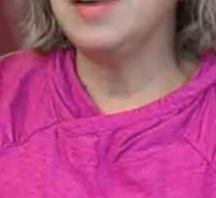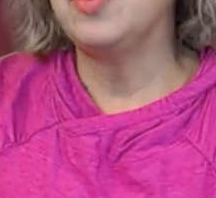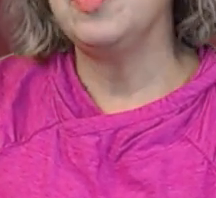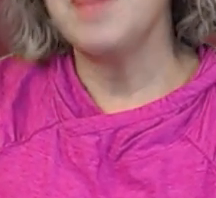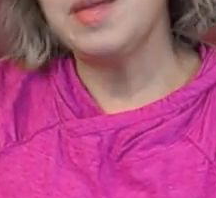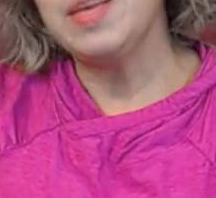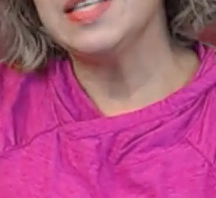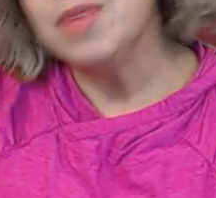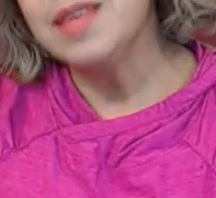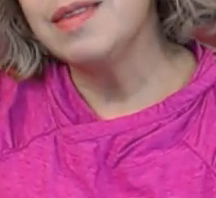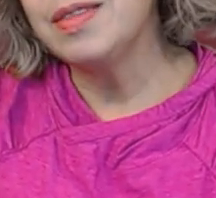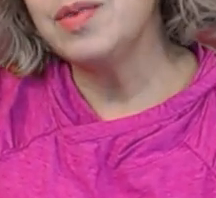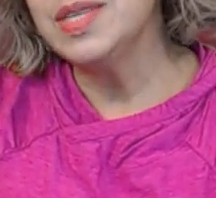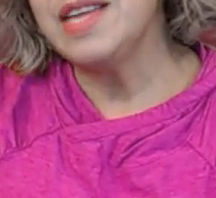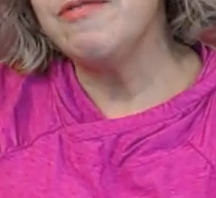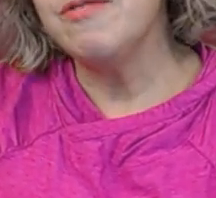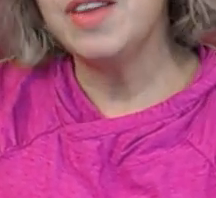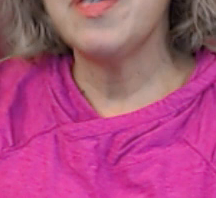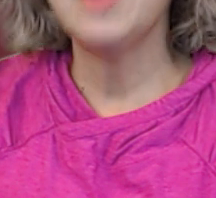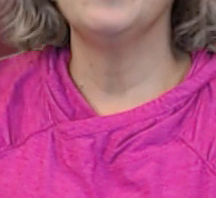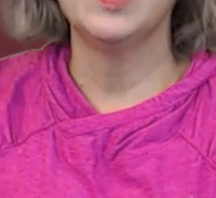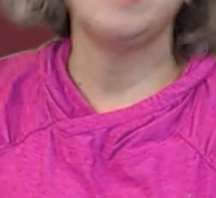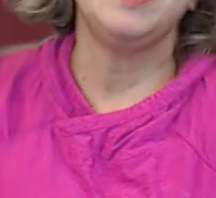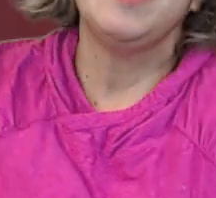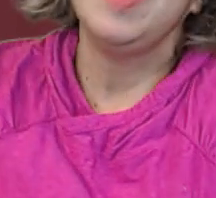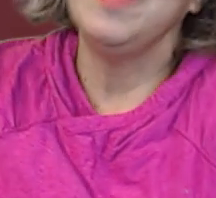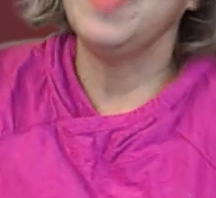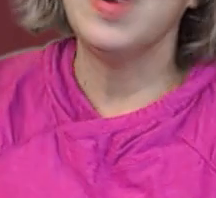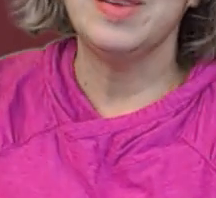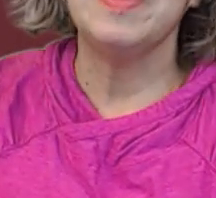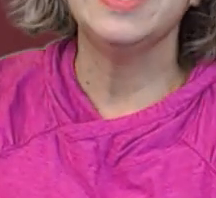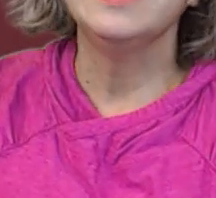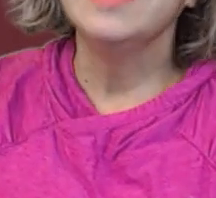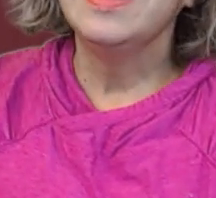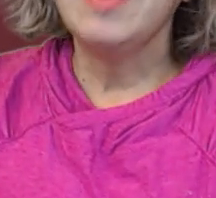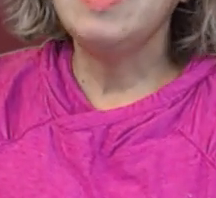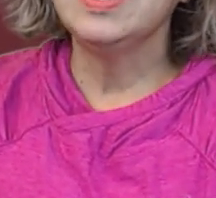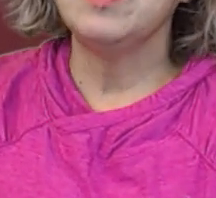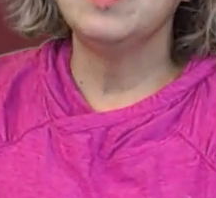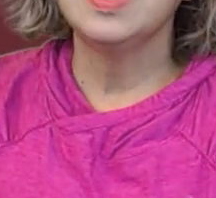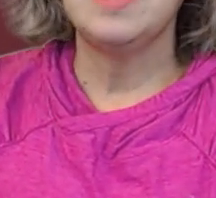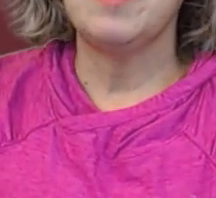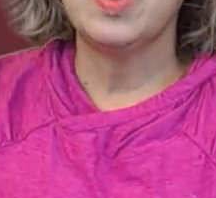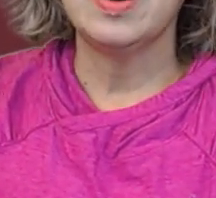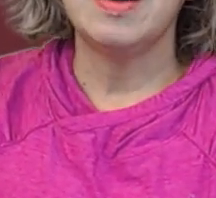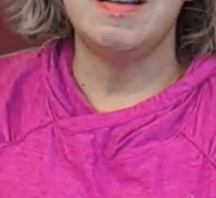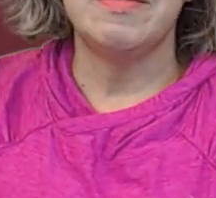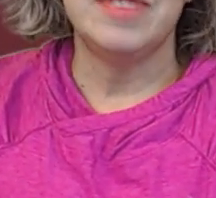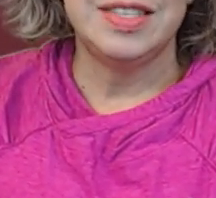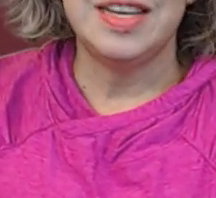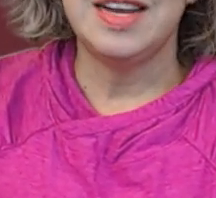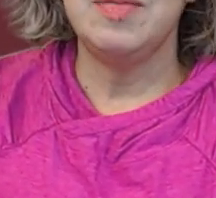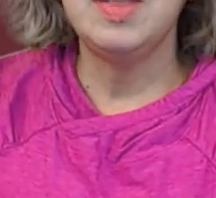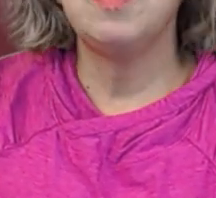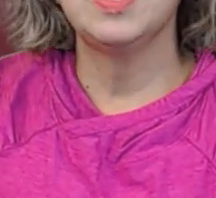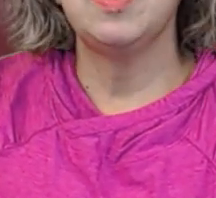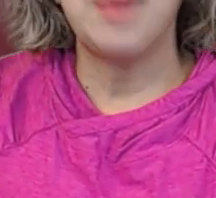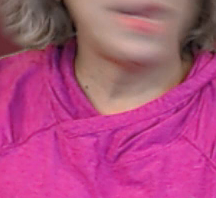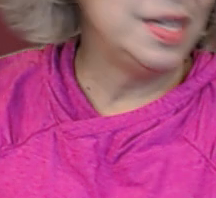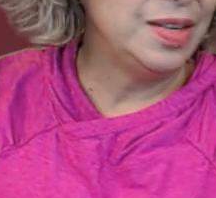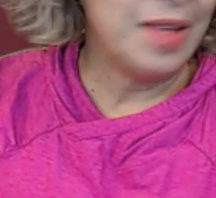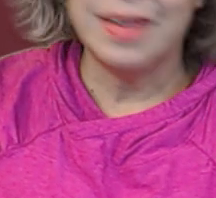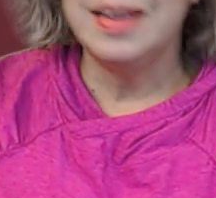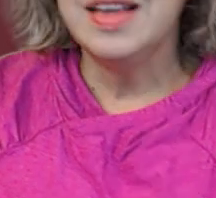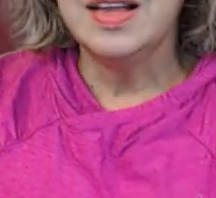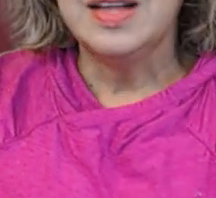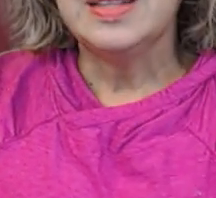plan on going back because I really thought that was a very important, I mean, they're all important, but that was a really important conference, and I really want to go back